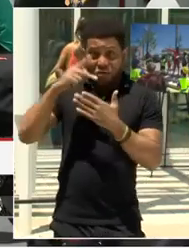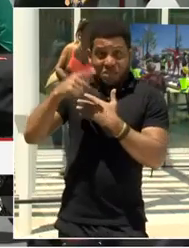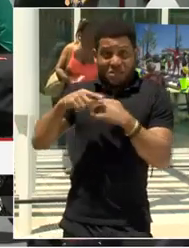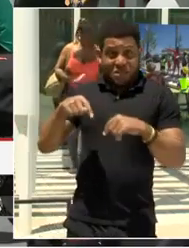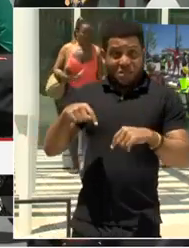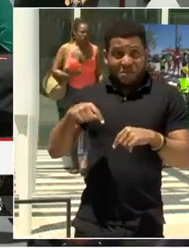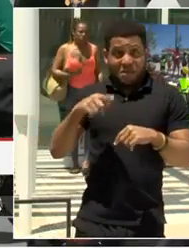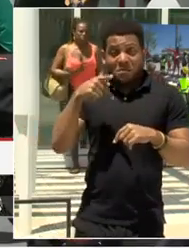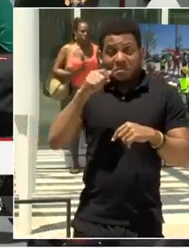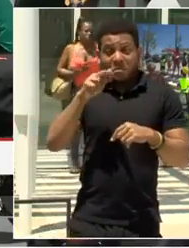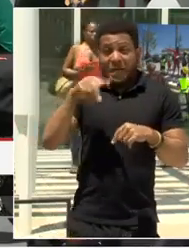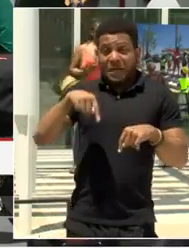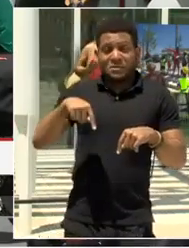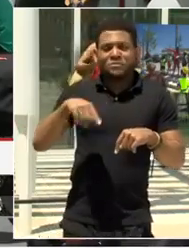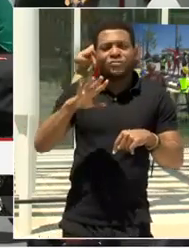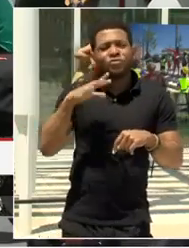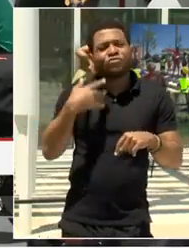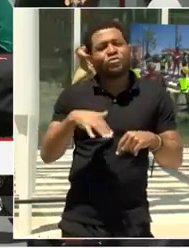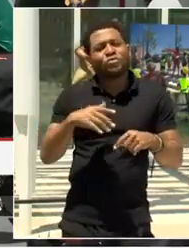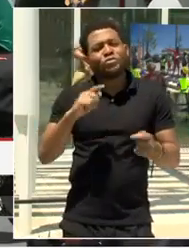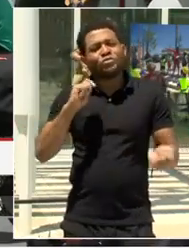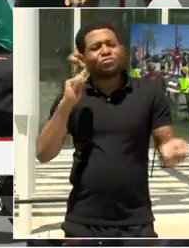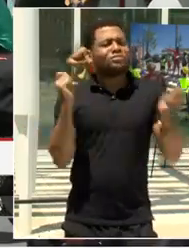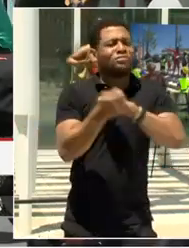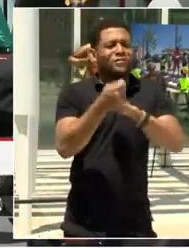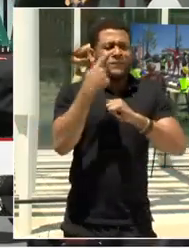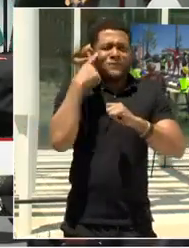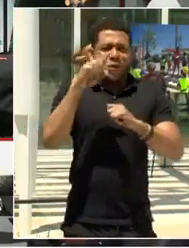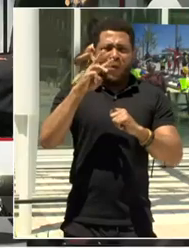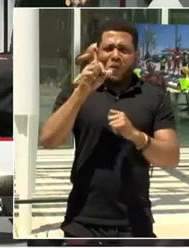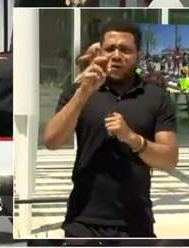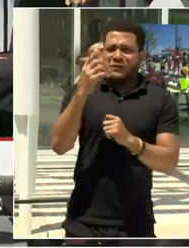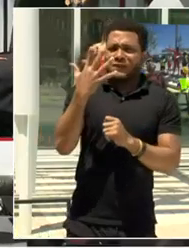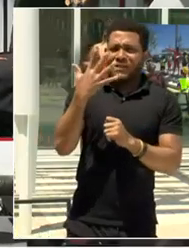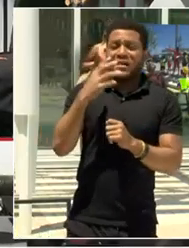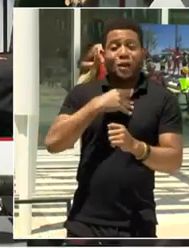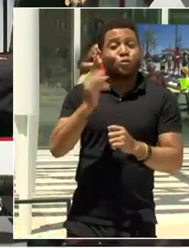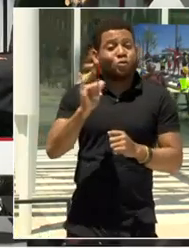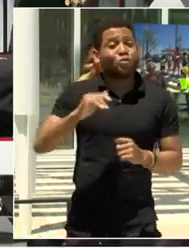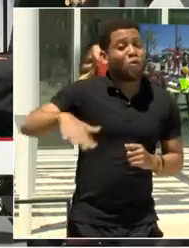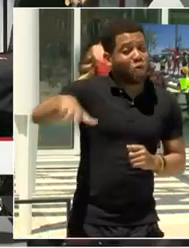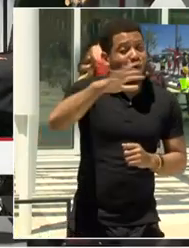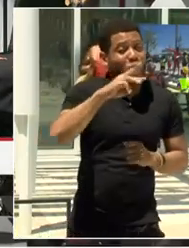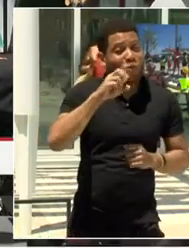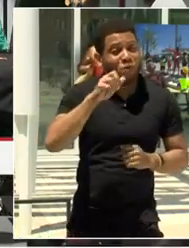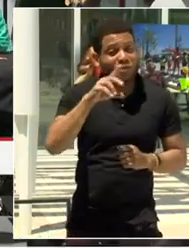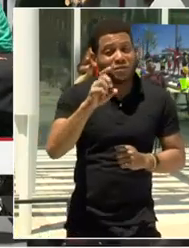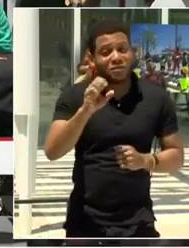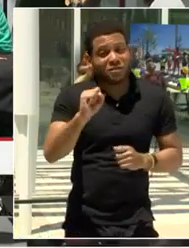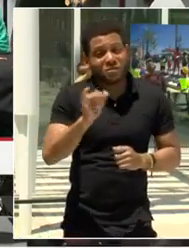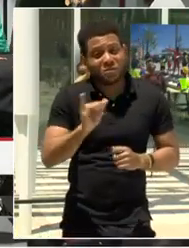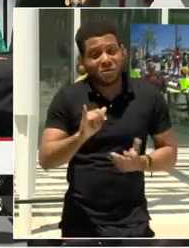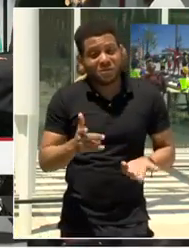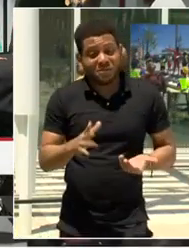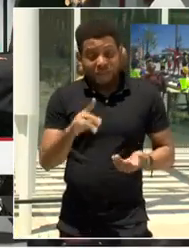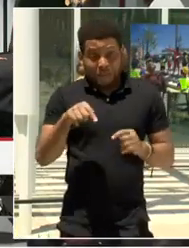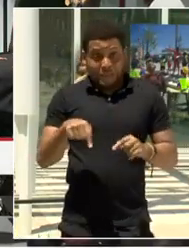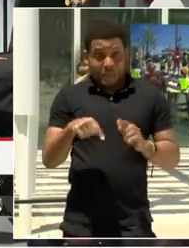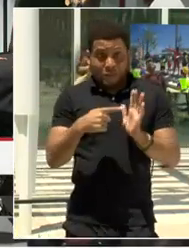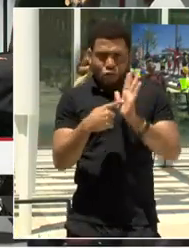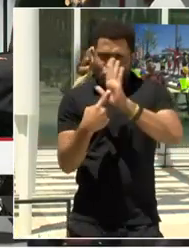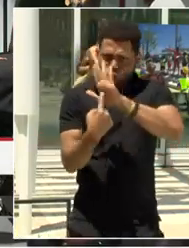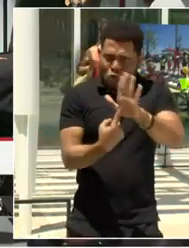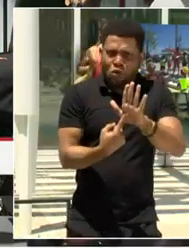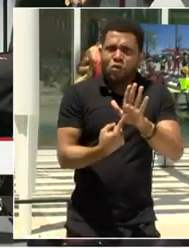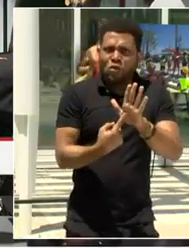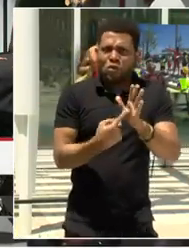5, but for all of the District of Columbia. This site represents bringing underutilized